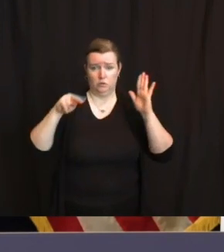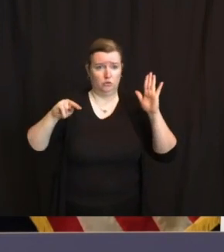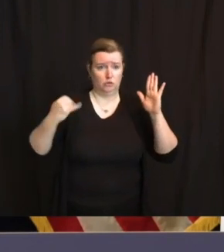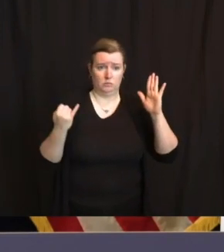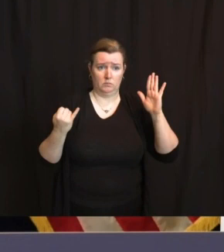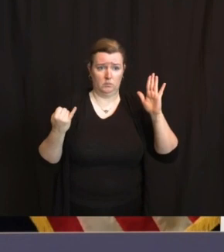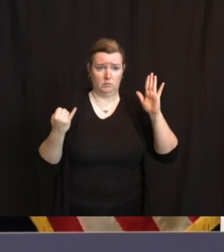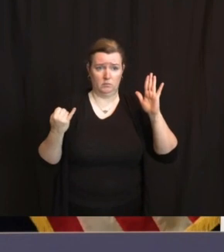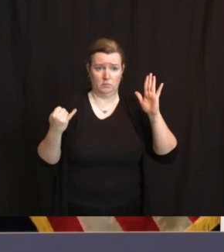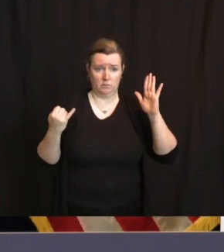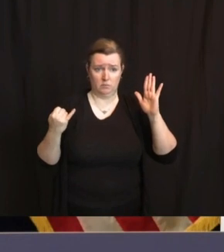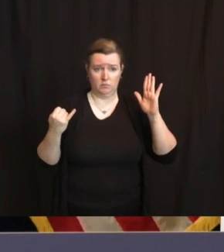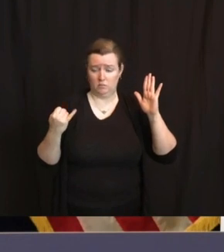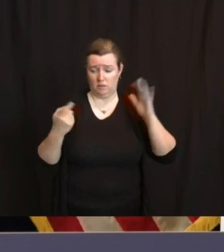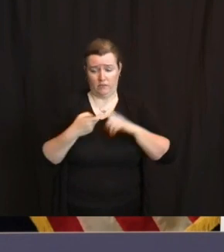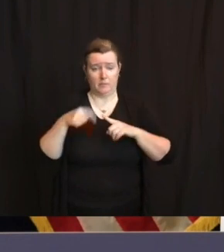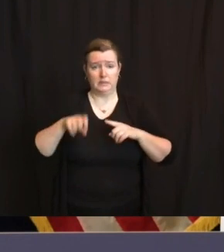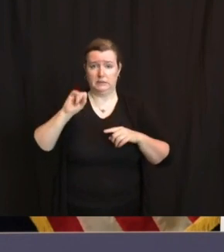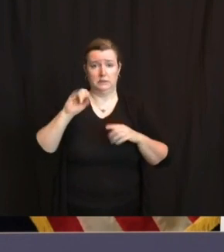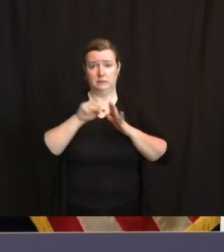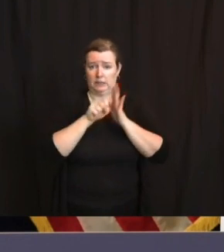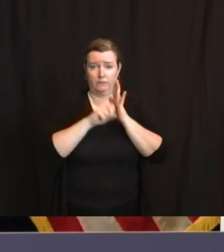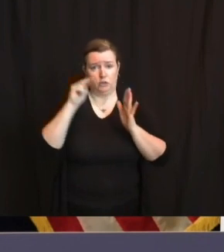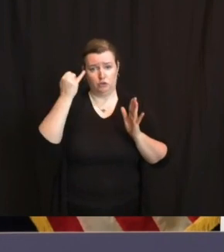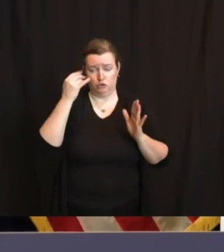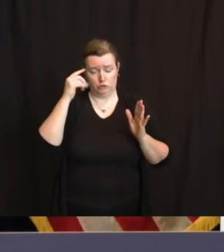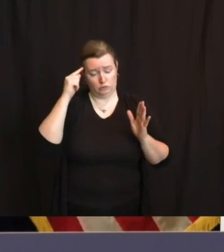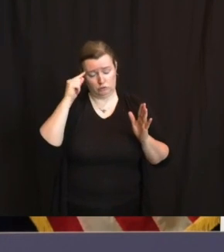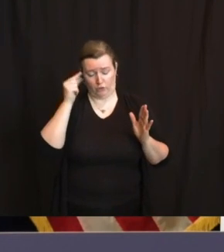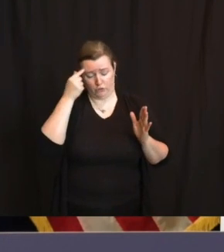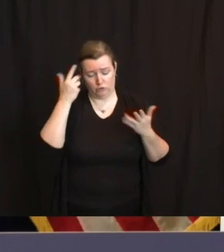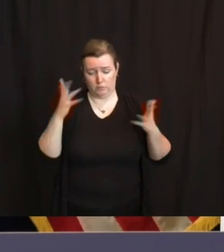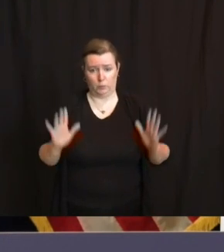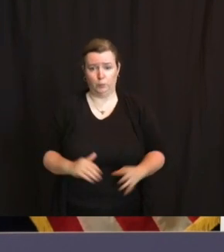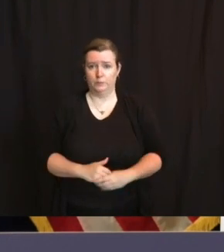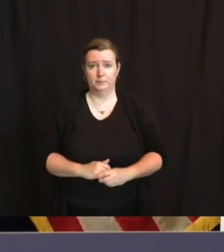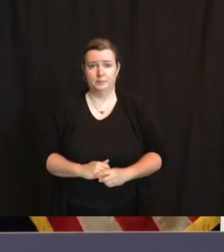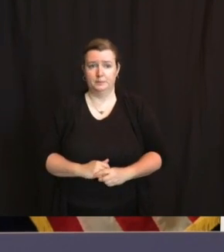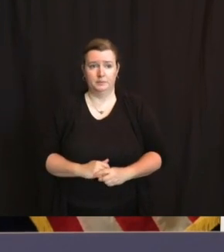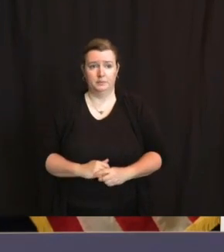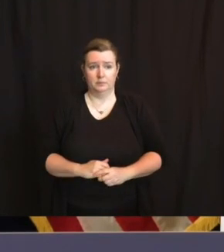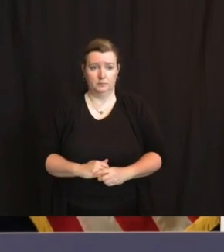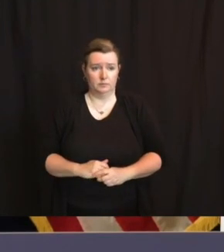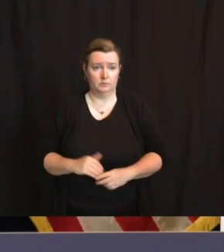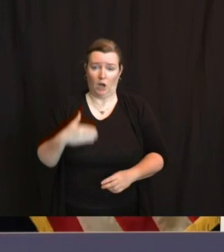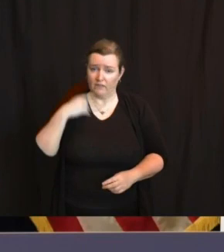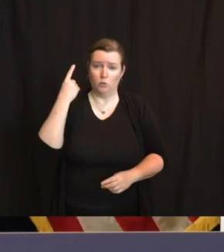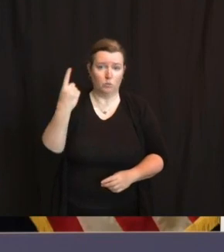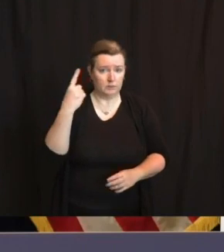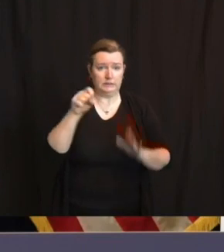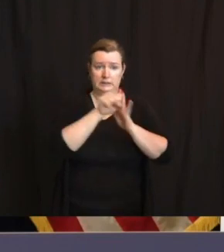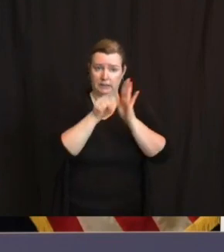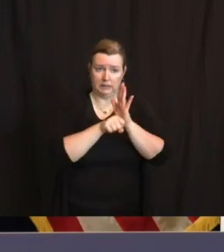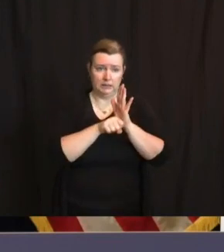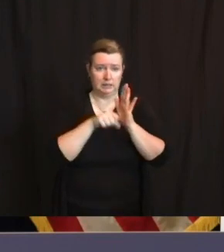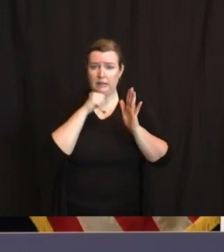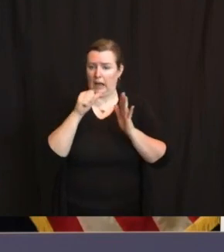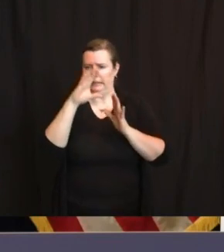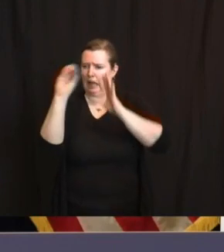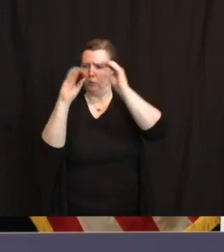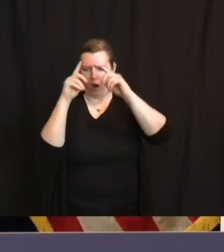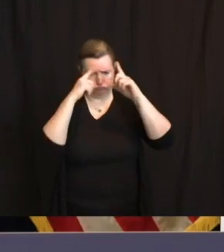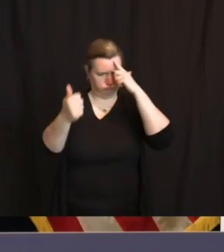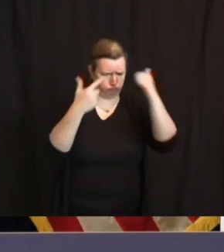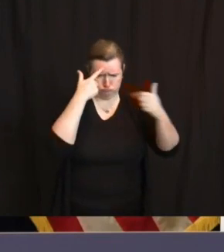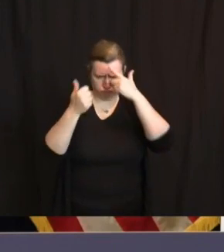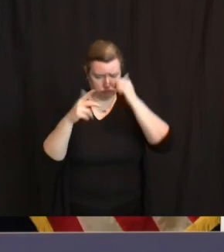been the case, and that will be the case. So we move as one state. We don't move as good as their plan might be. And by the way, maybe we'll learn